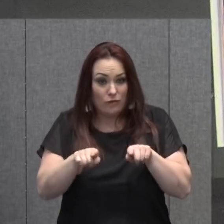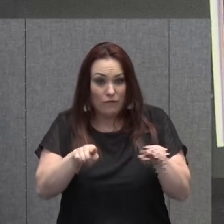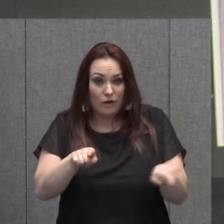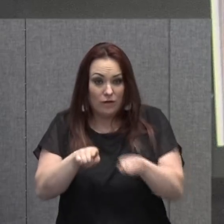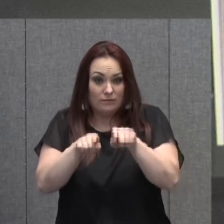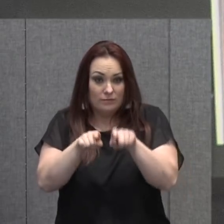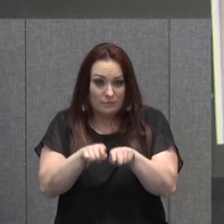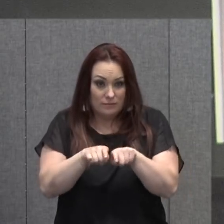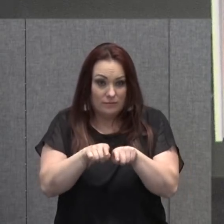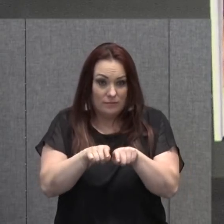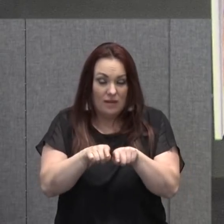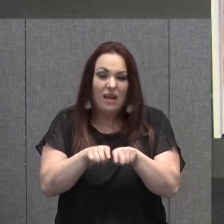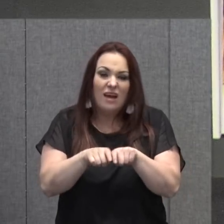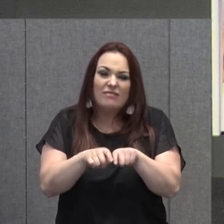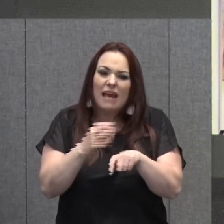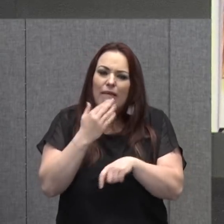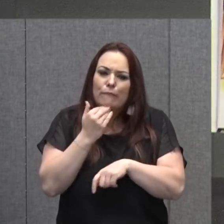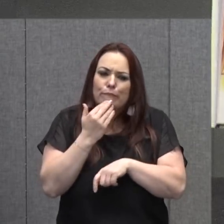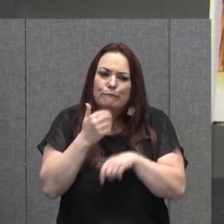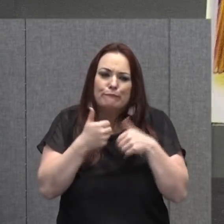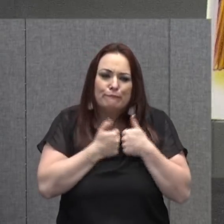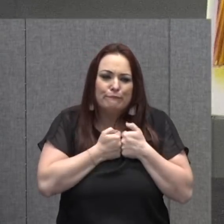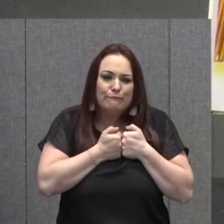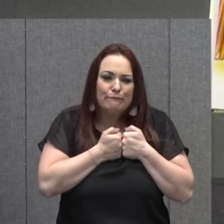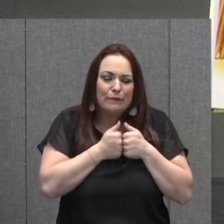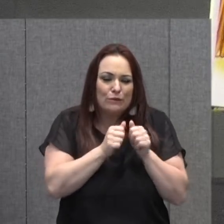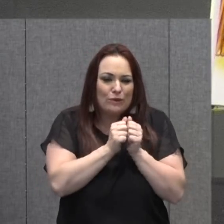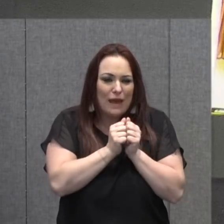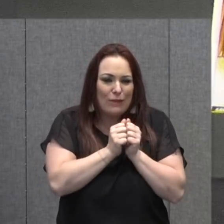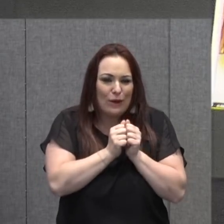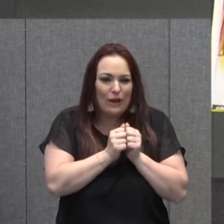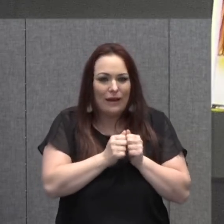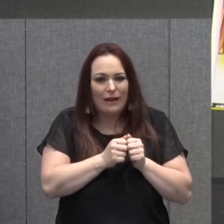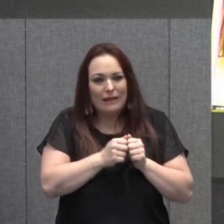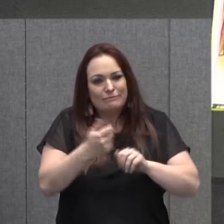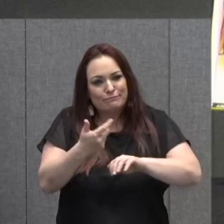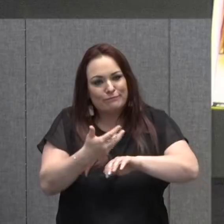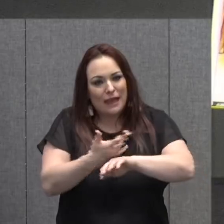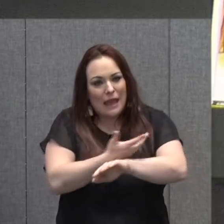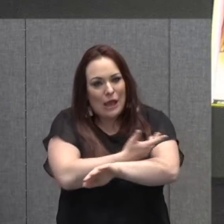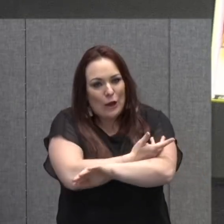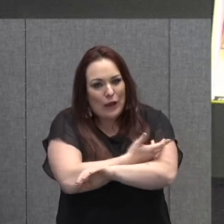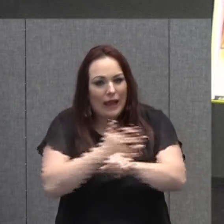They look so cuddly together. Hairy and cuddly.